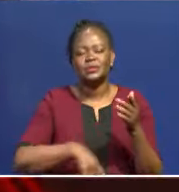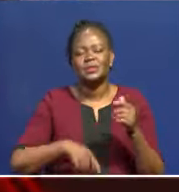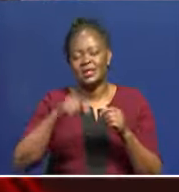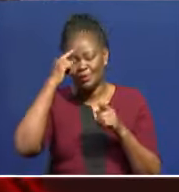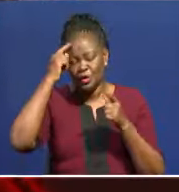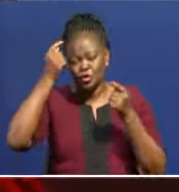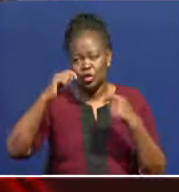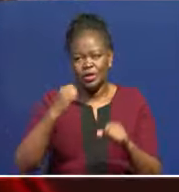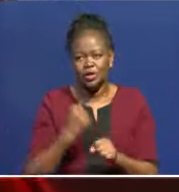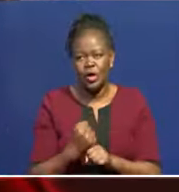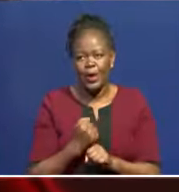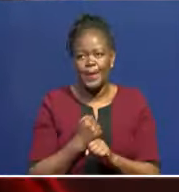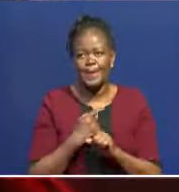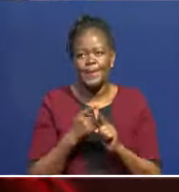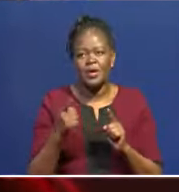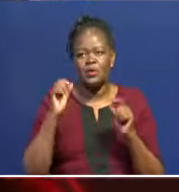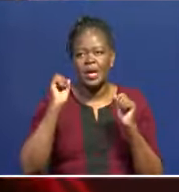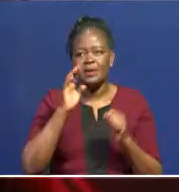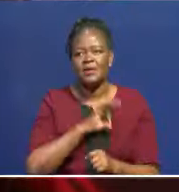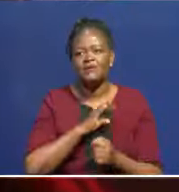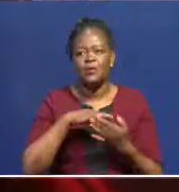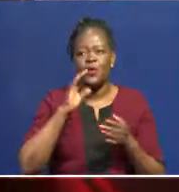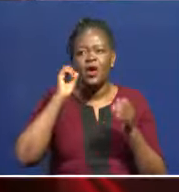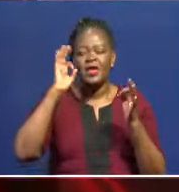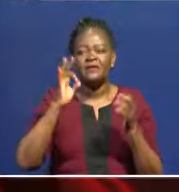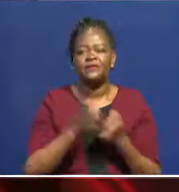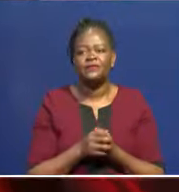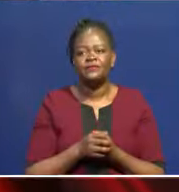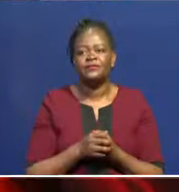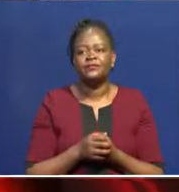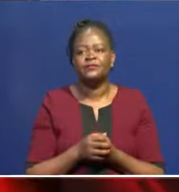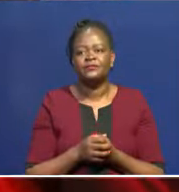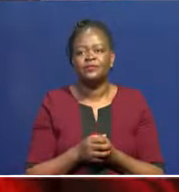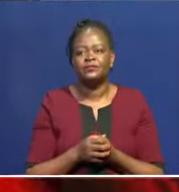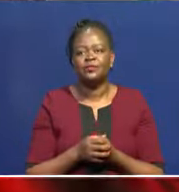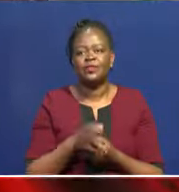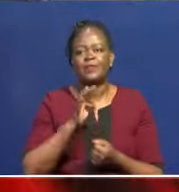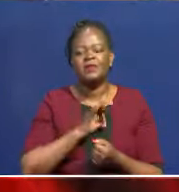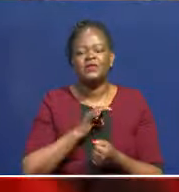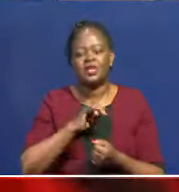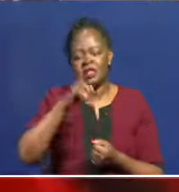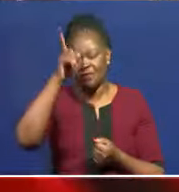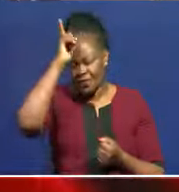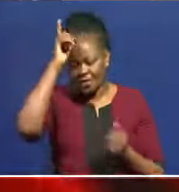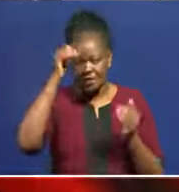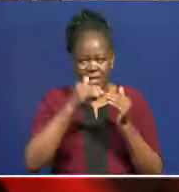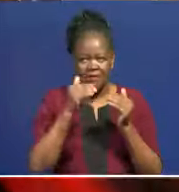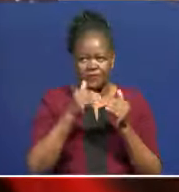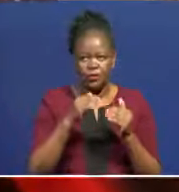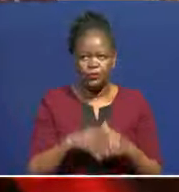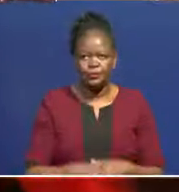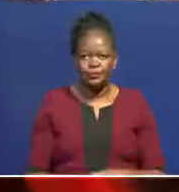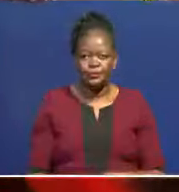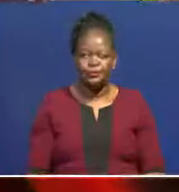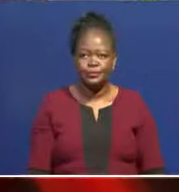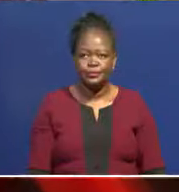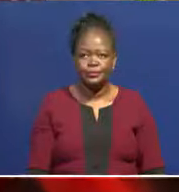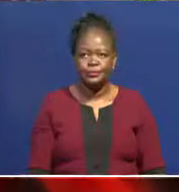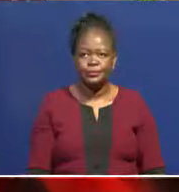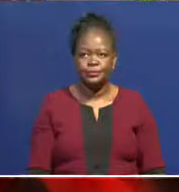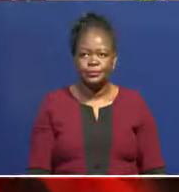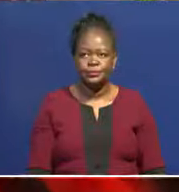do, but we could benefit more if it actually got to us on the ground.